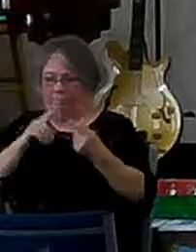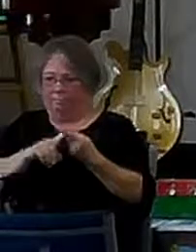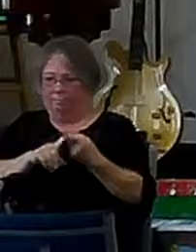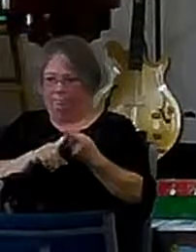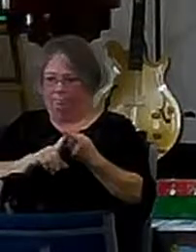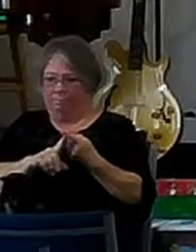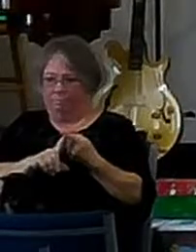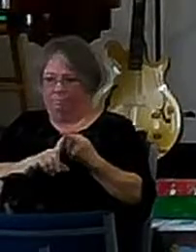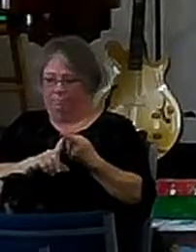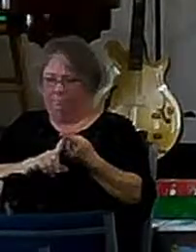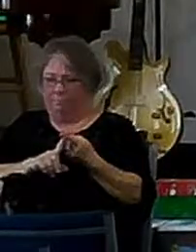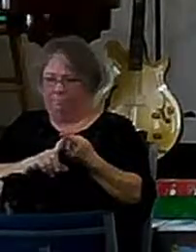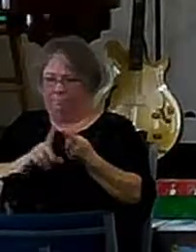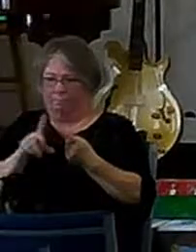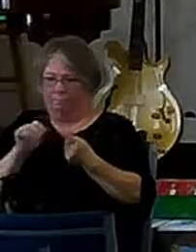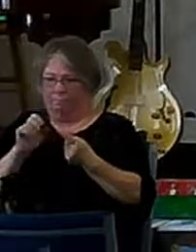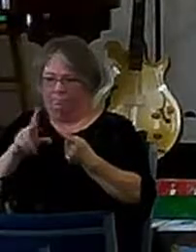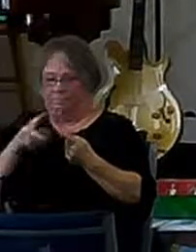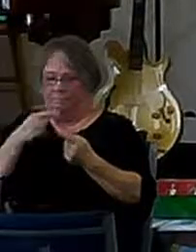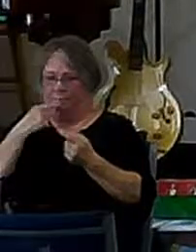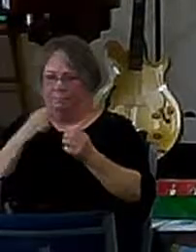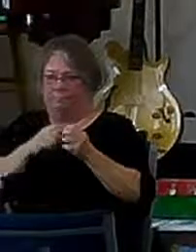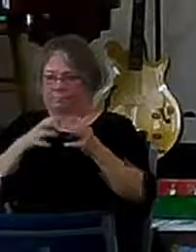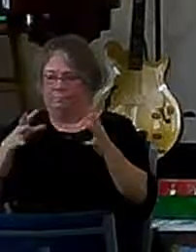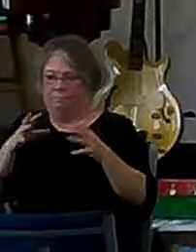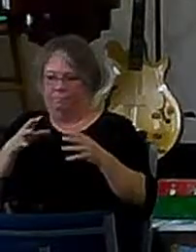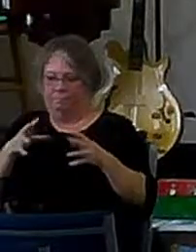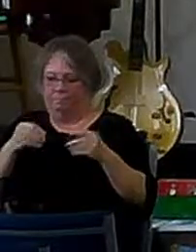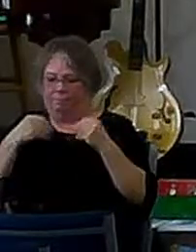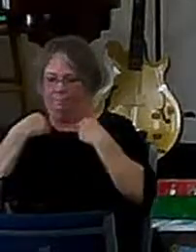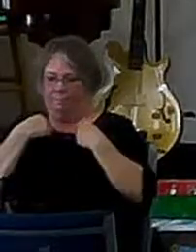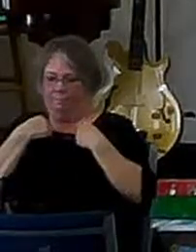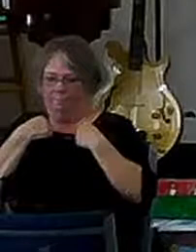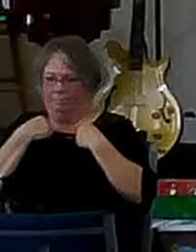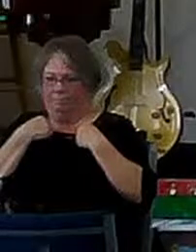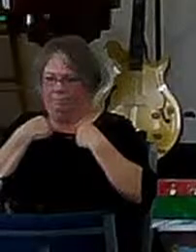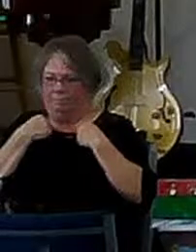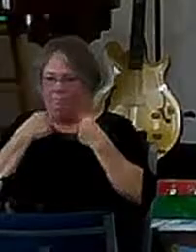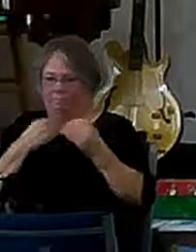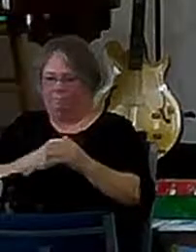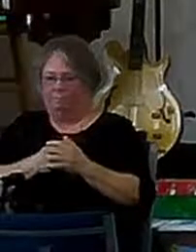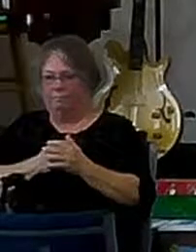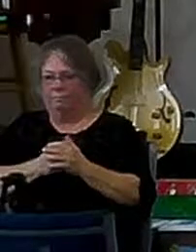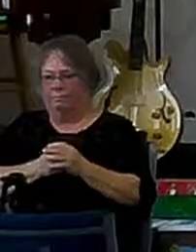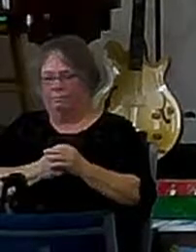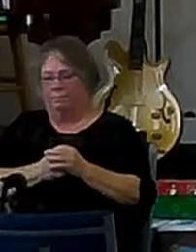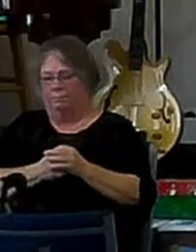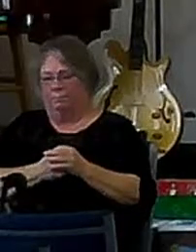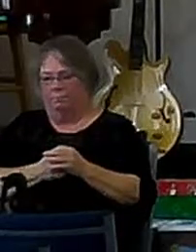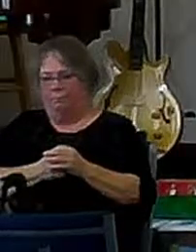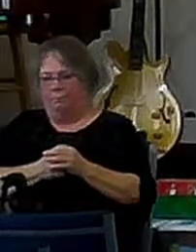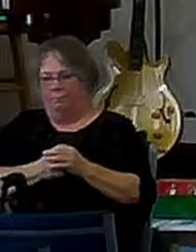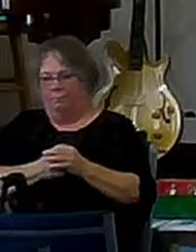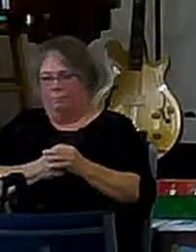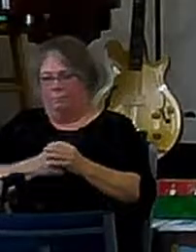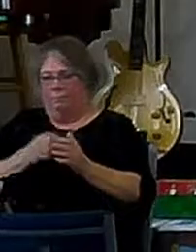Paul has had a lot to say about adoption back in chapter 8, hasn't he? You remember some of that? Chapter 8, verse 15, for